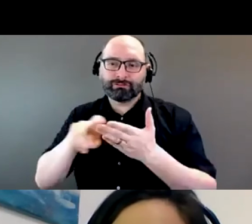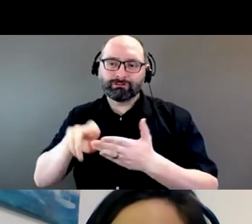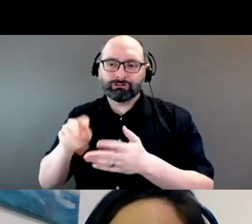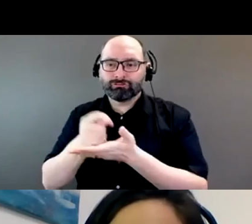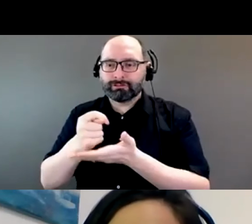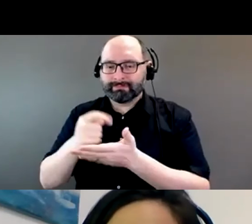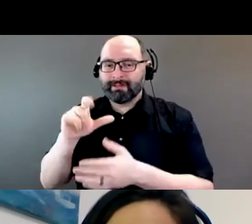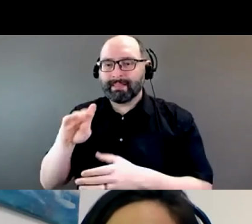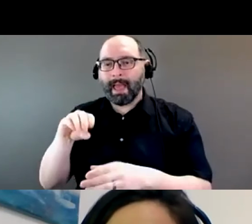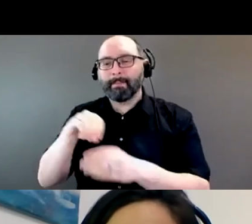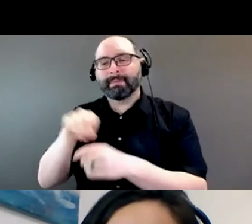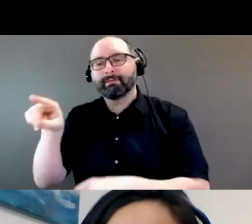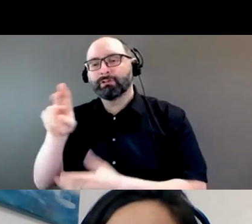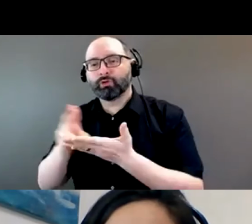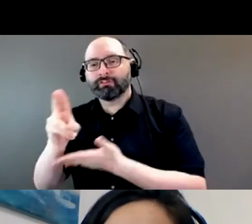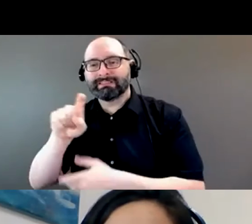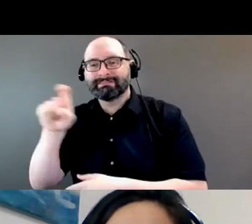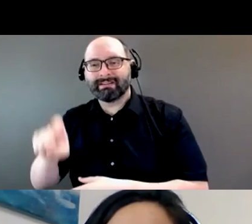of Texas at Austin.